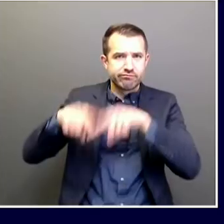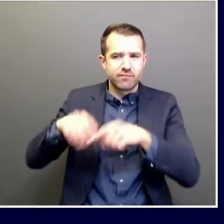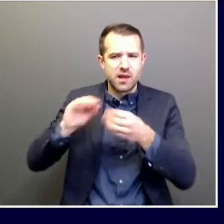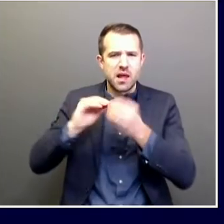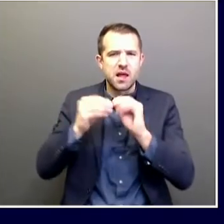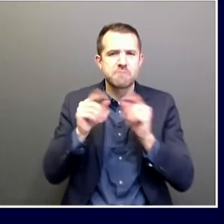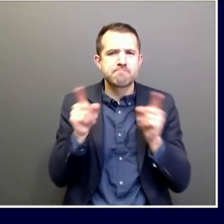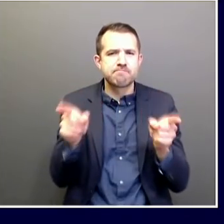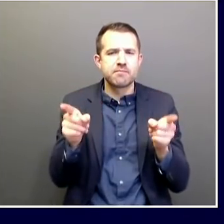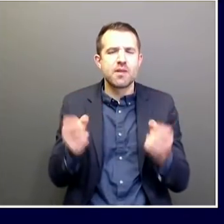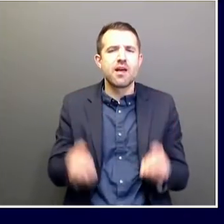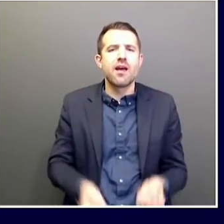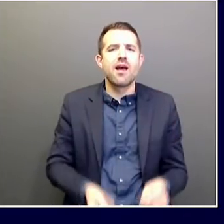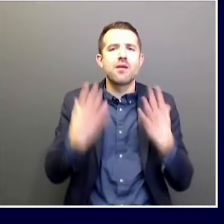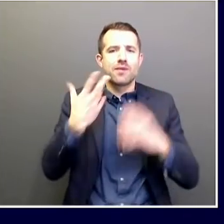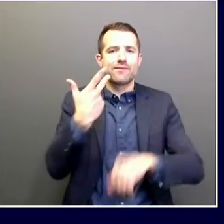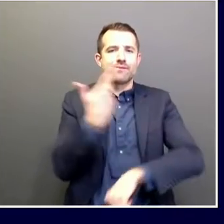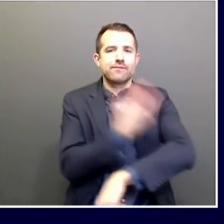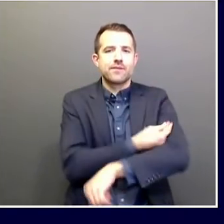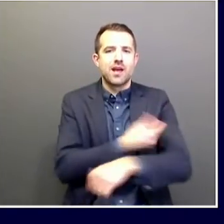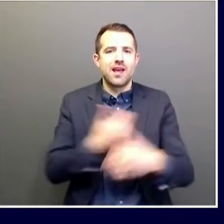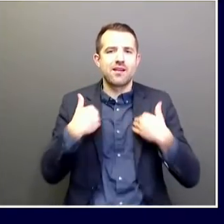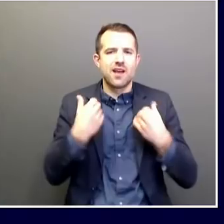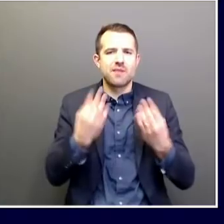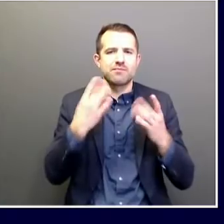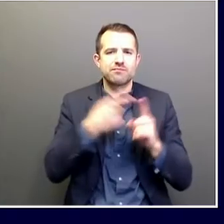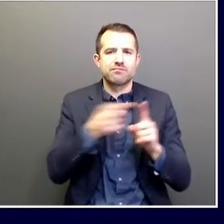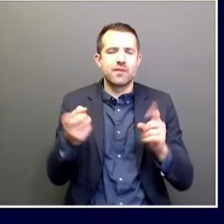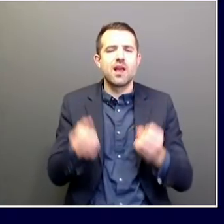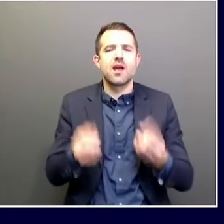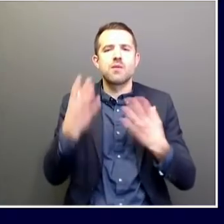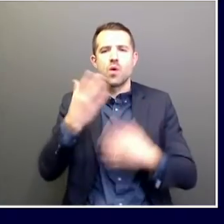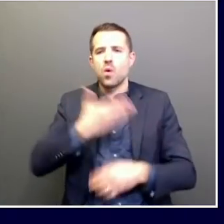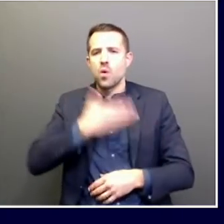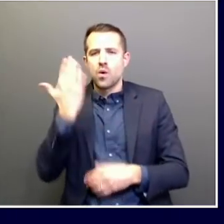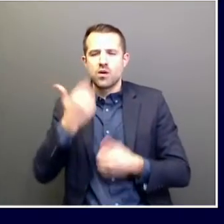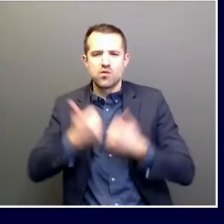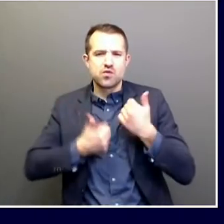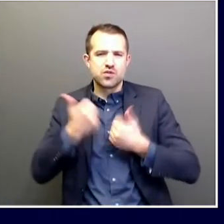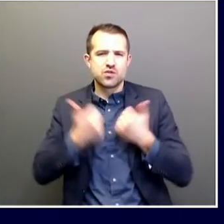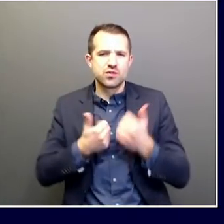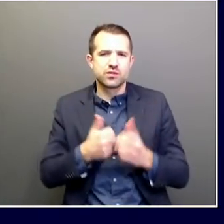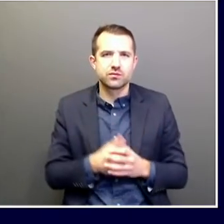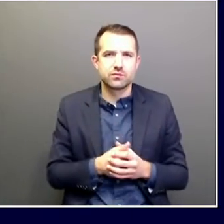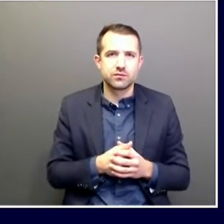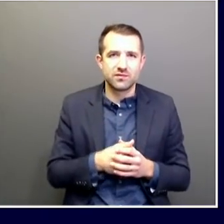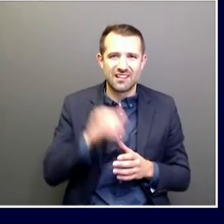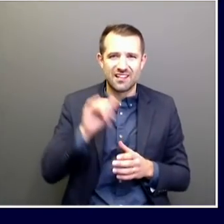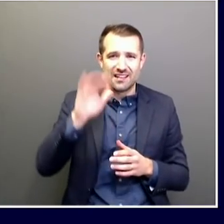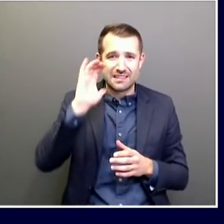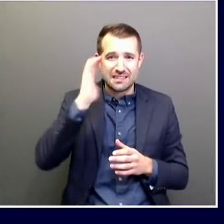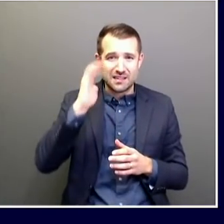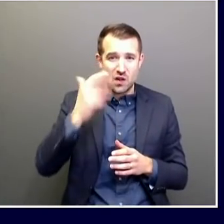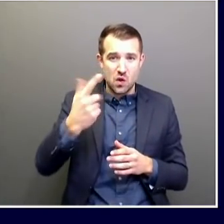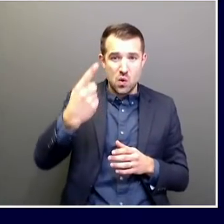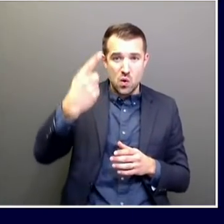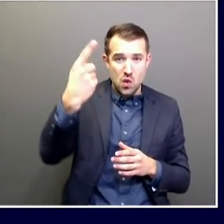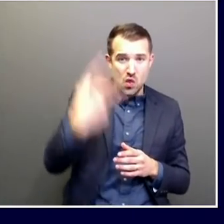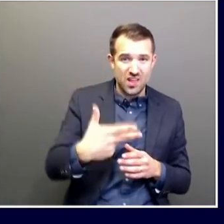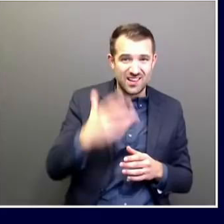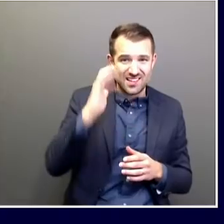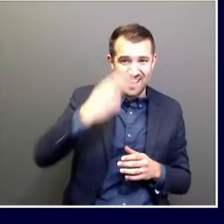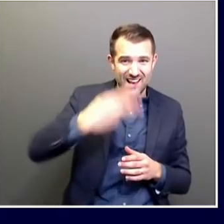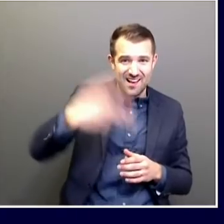high number for, we know how effective the vaccine is. So can you just dig into a little more like what's going